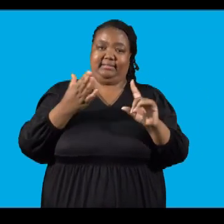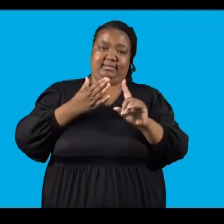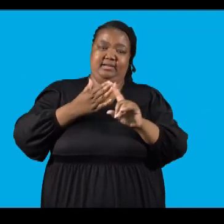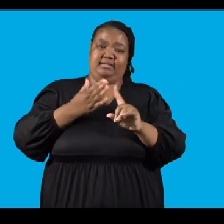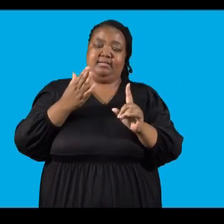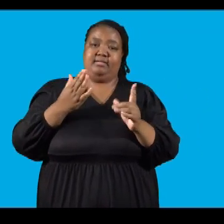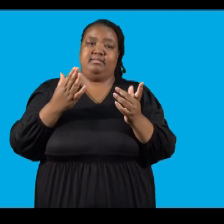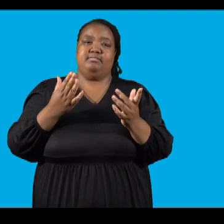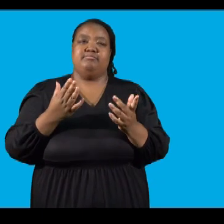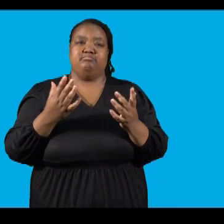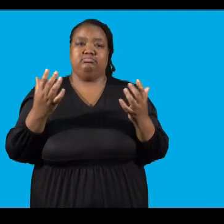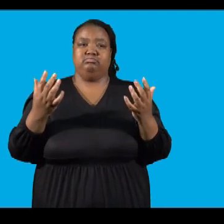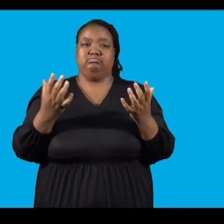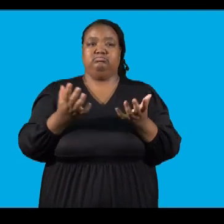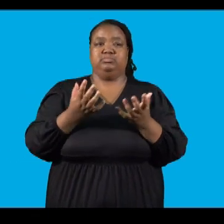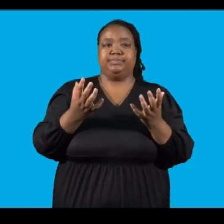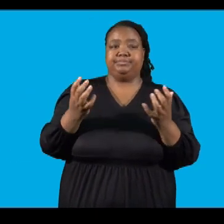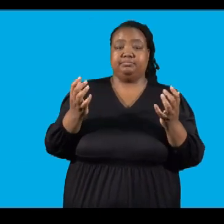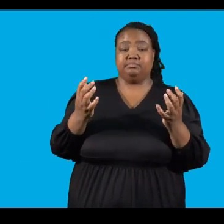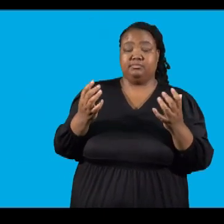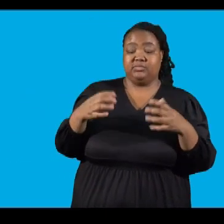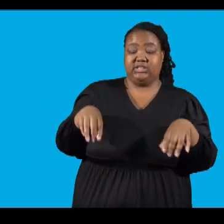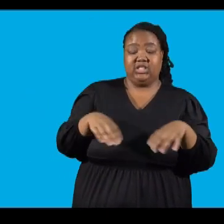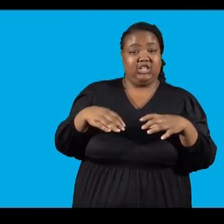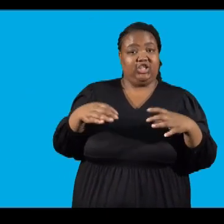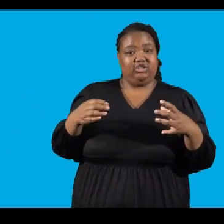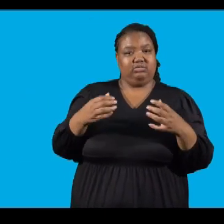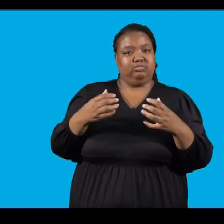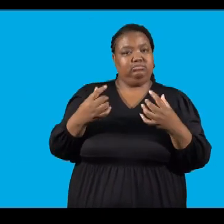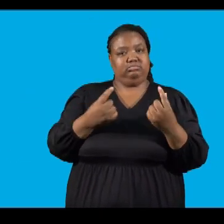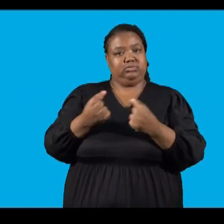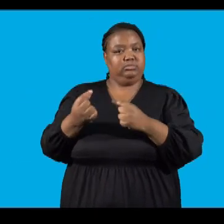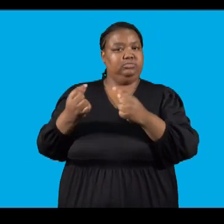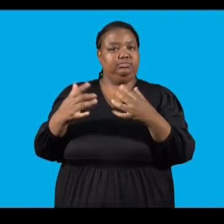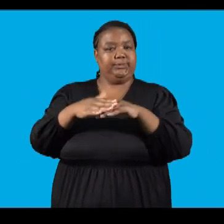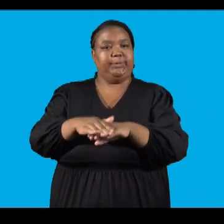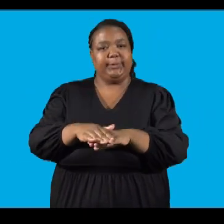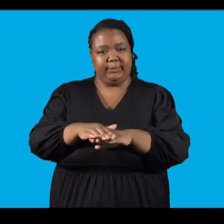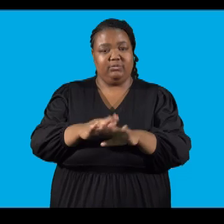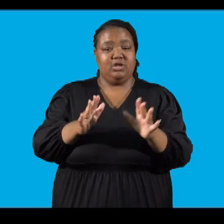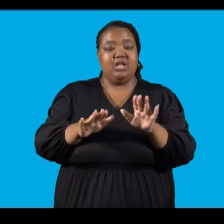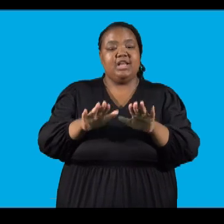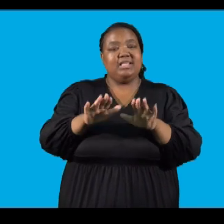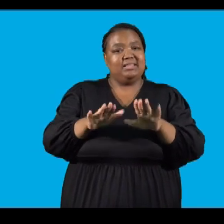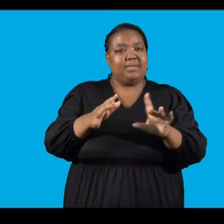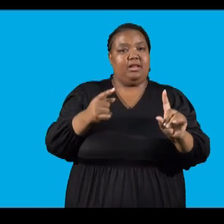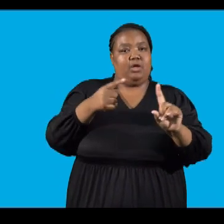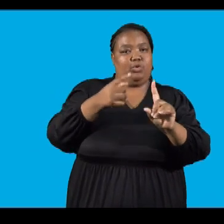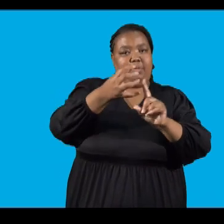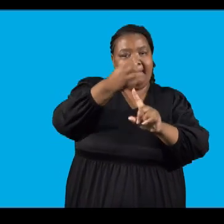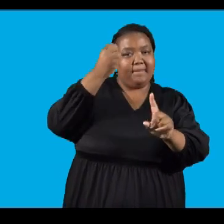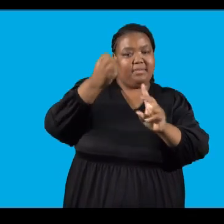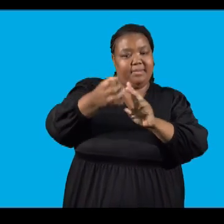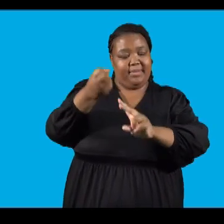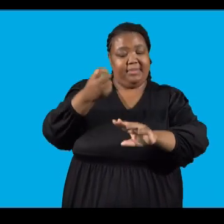openly and directly coordinate their actions to achieve common goals, typically aimed